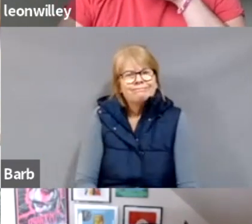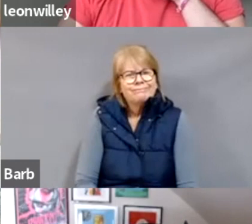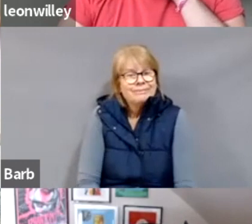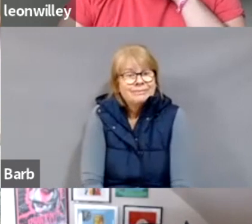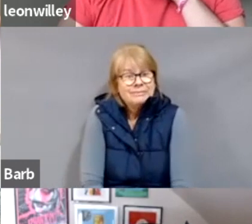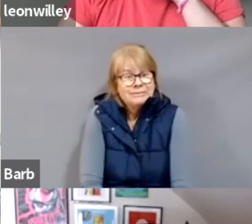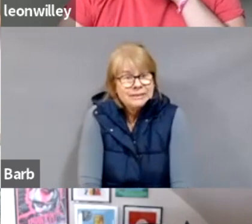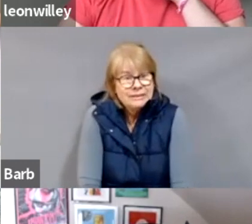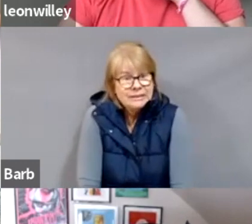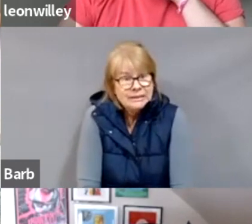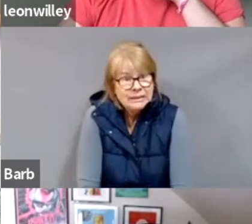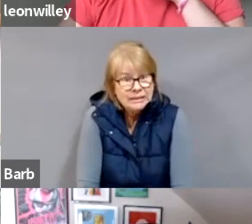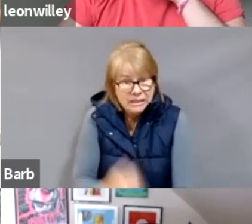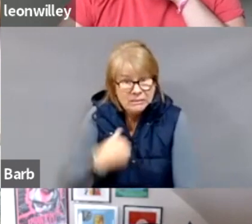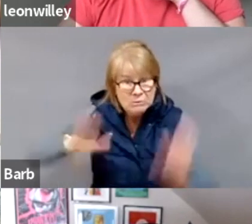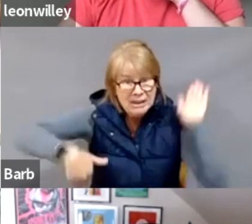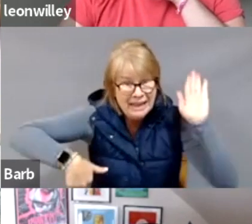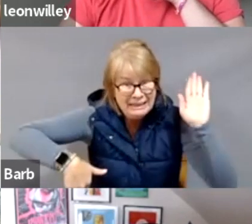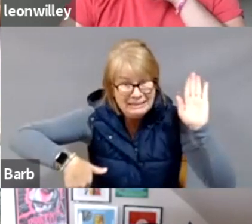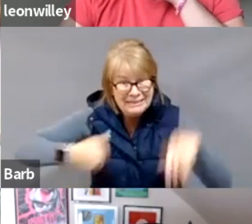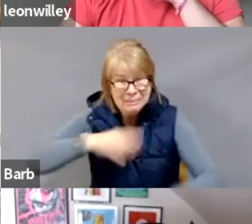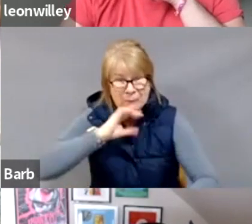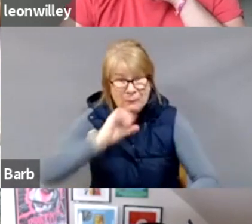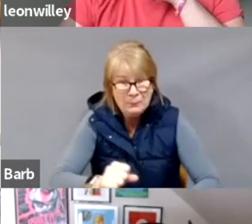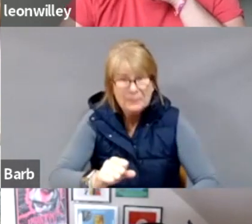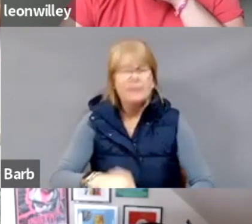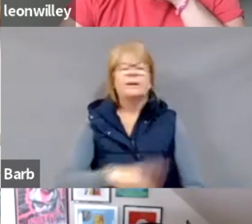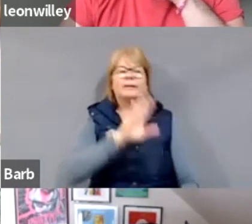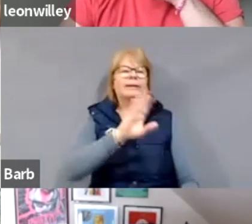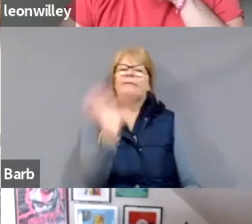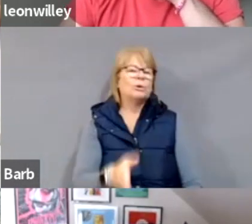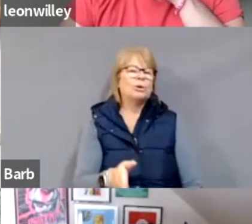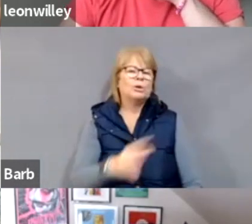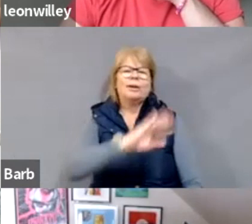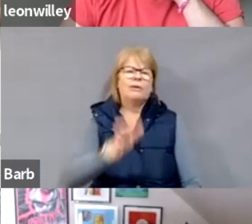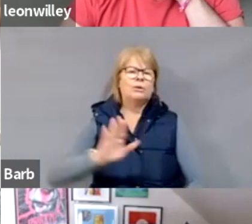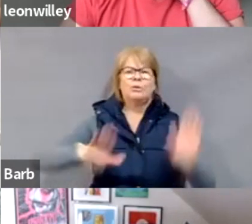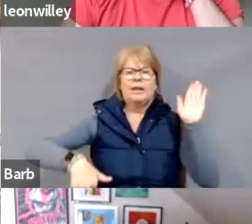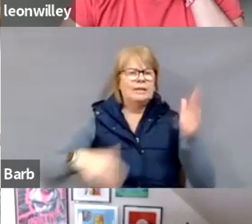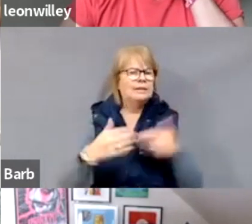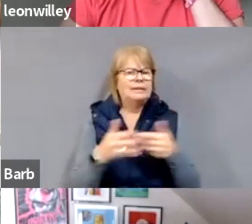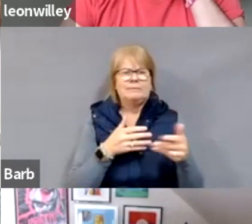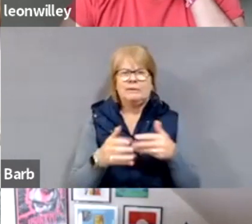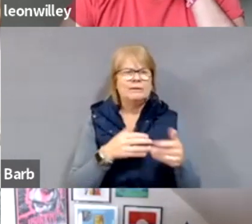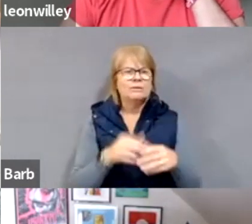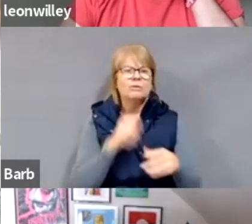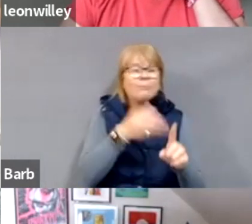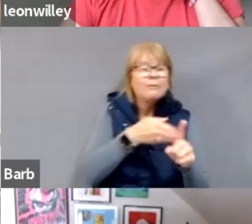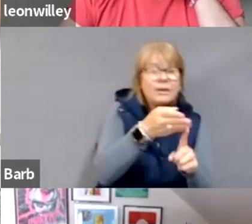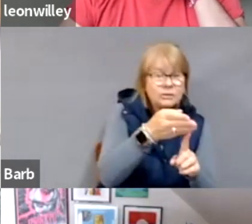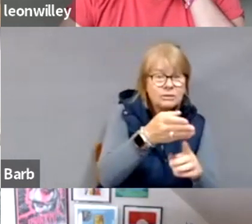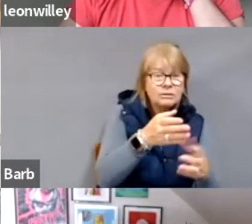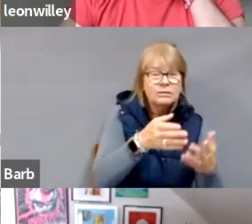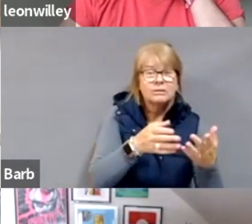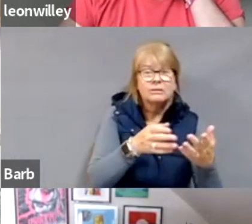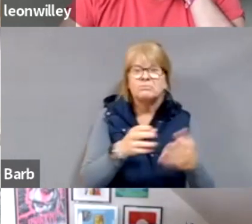is it, I guess it's too late. Is it too late for me to try? Never too late. Even if it's not professional theater, but I